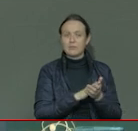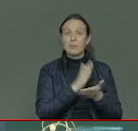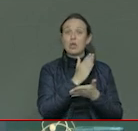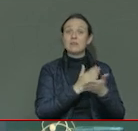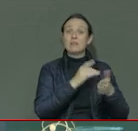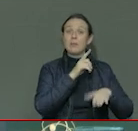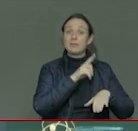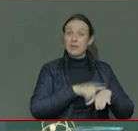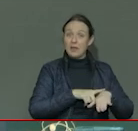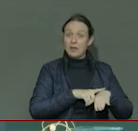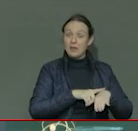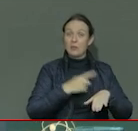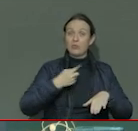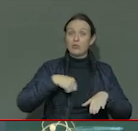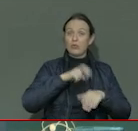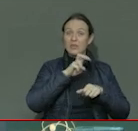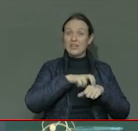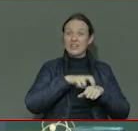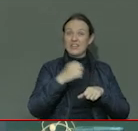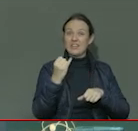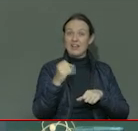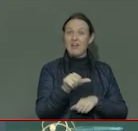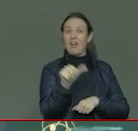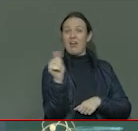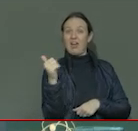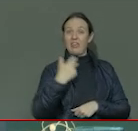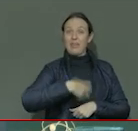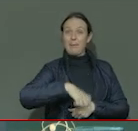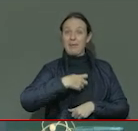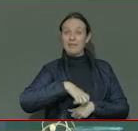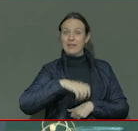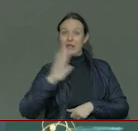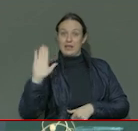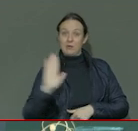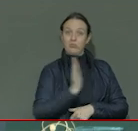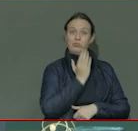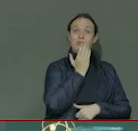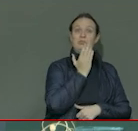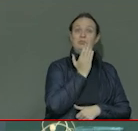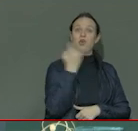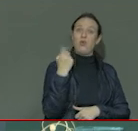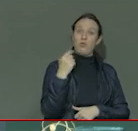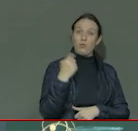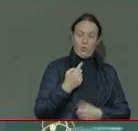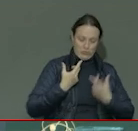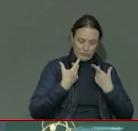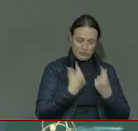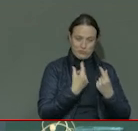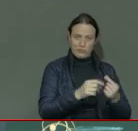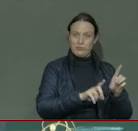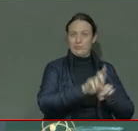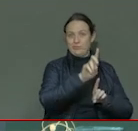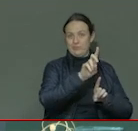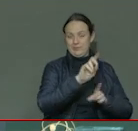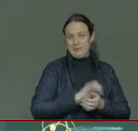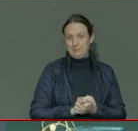Sometimes we have to take on another persona in order for us to achieve what we need to achieve.